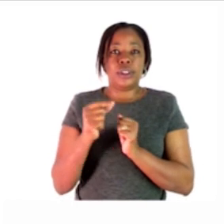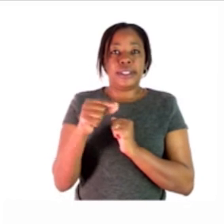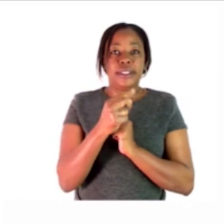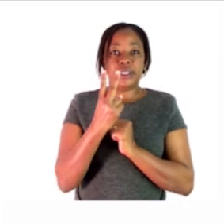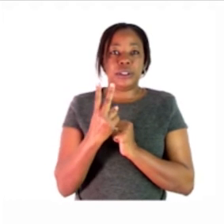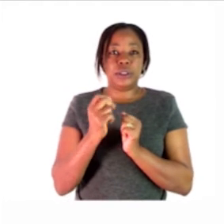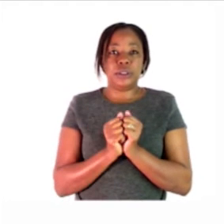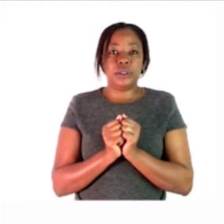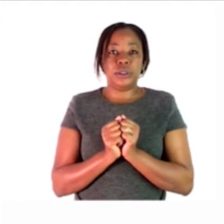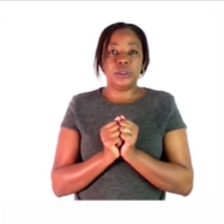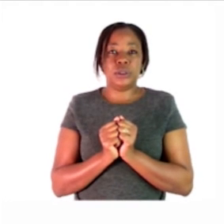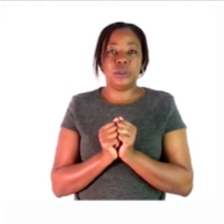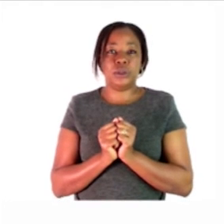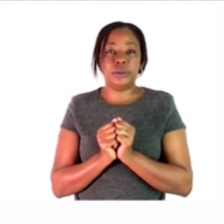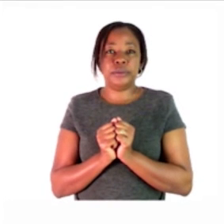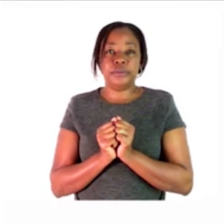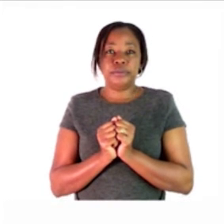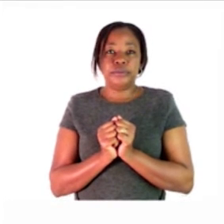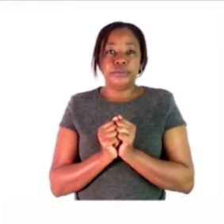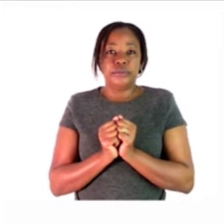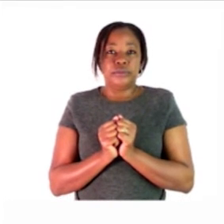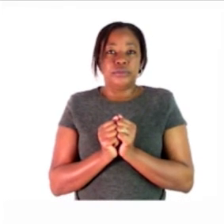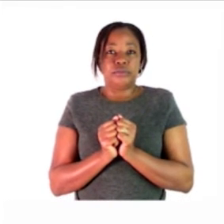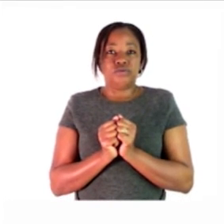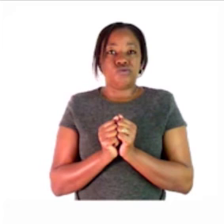mean. Come with me, grade 2s.